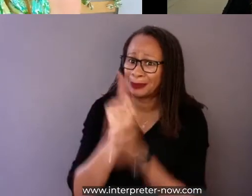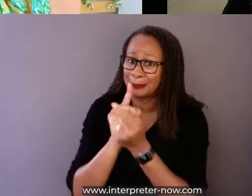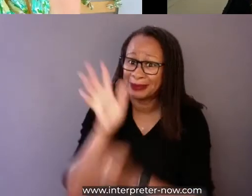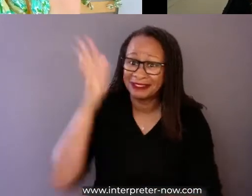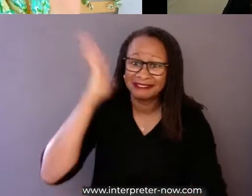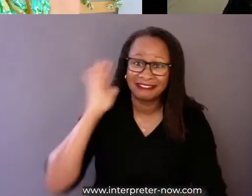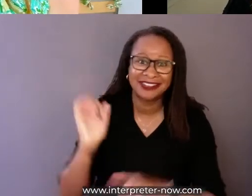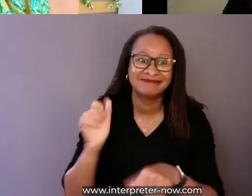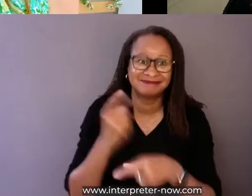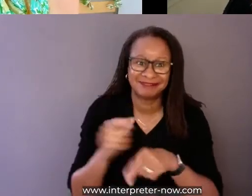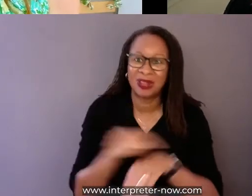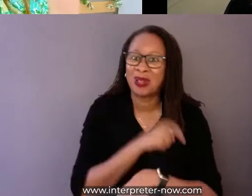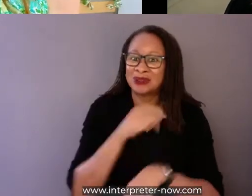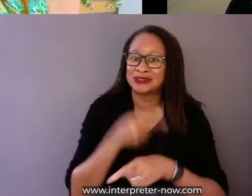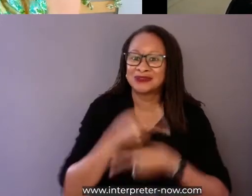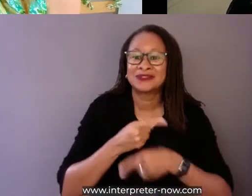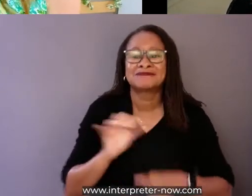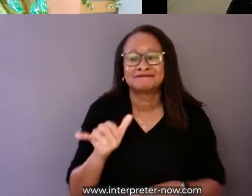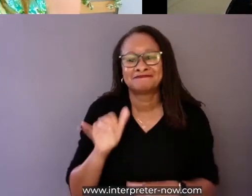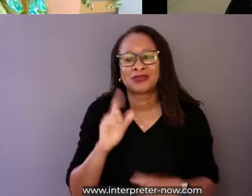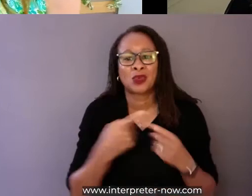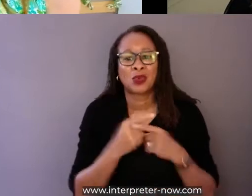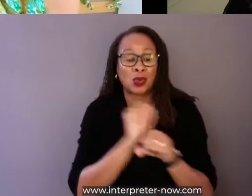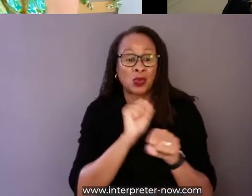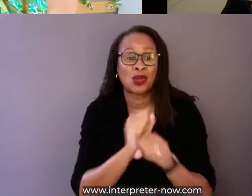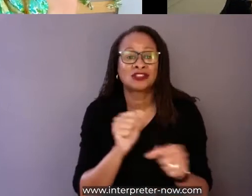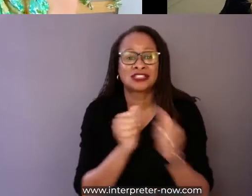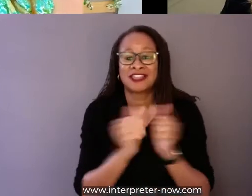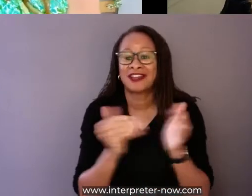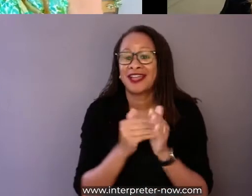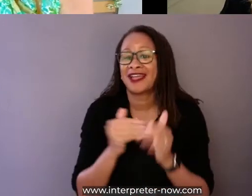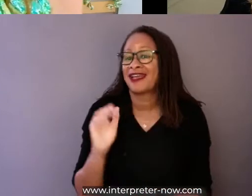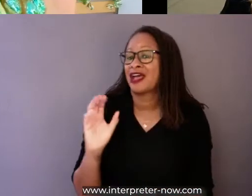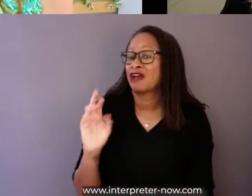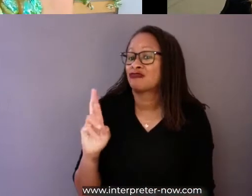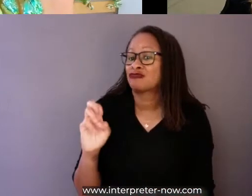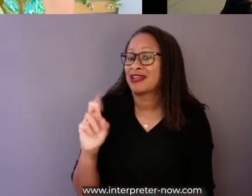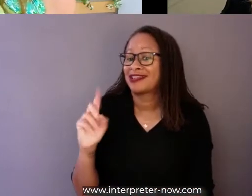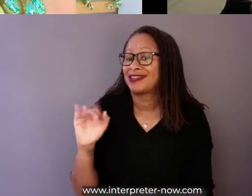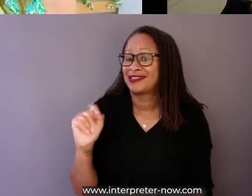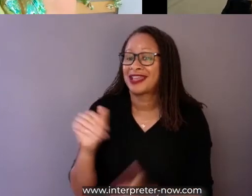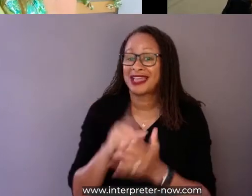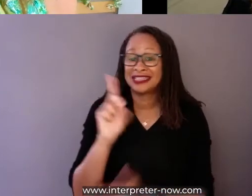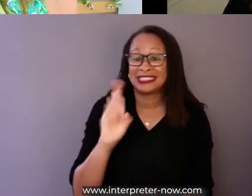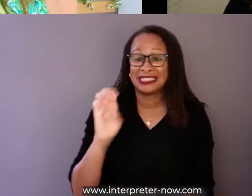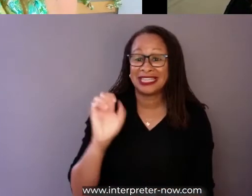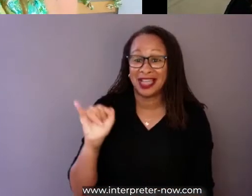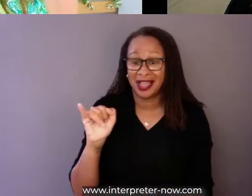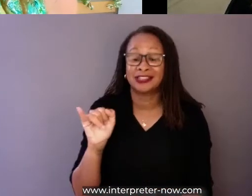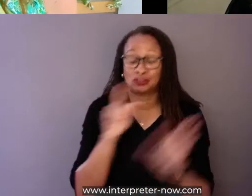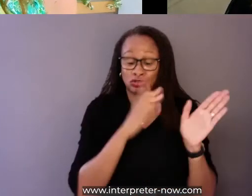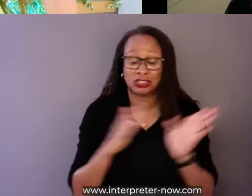It's been a long time. Yeah. When we worked together at Reddit on a DEI strategy with Steve and Alexis and the rest